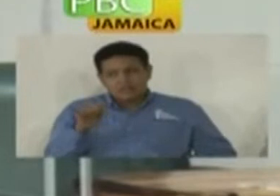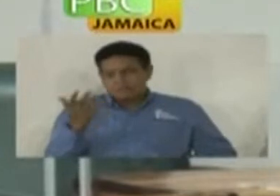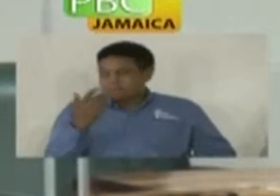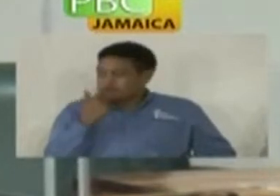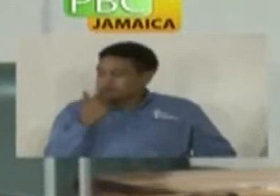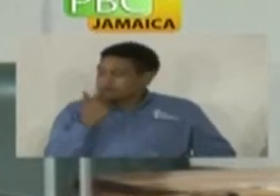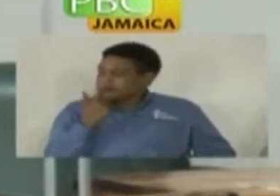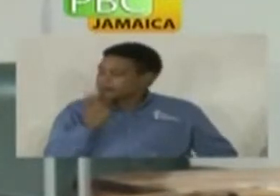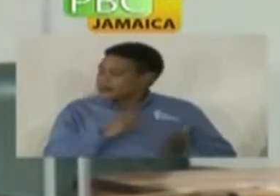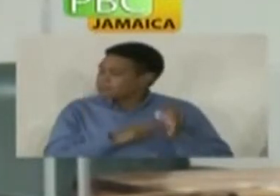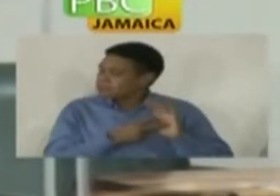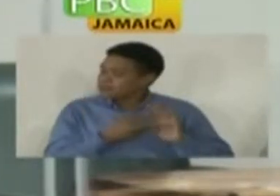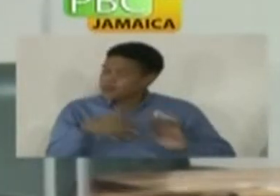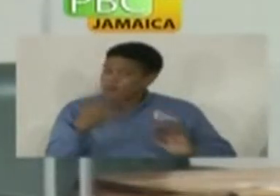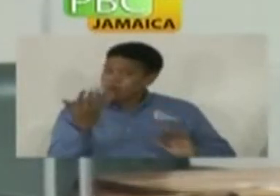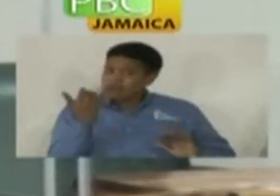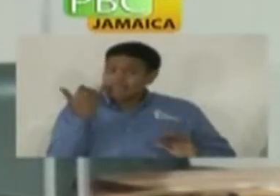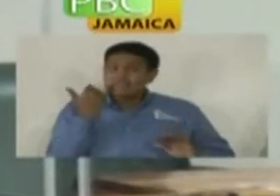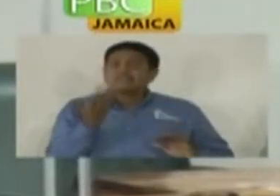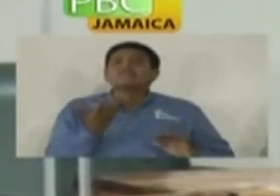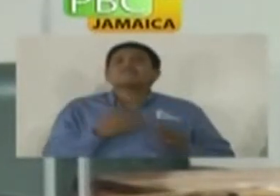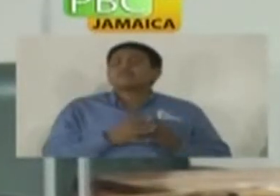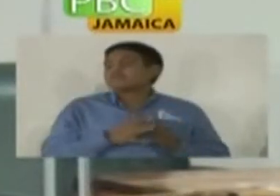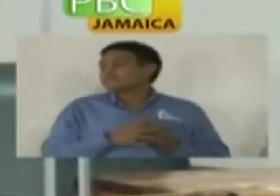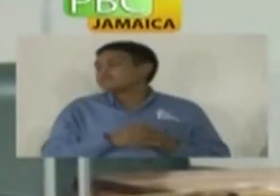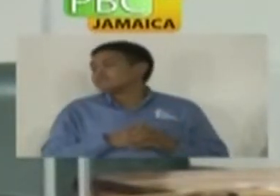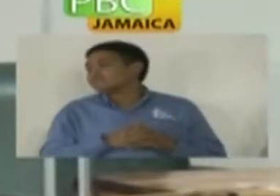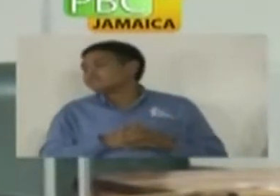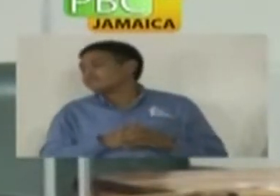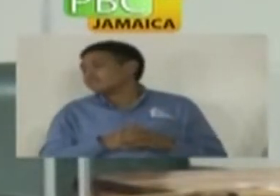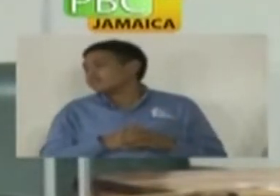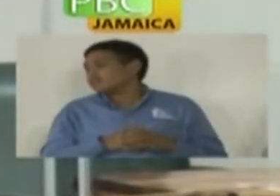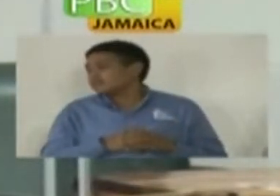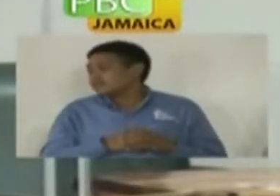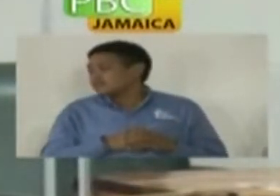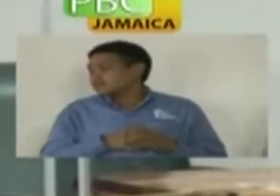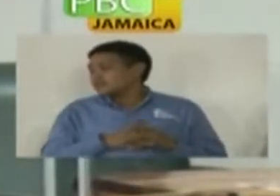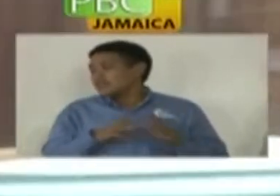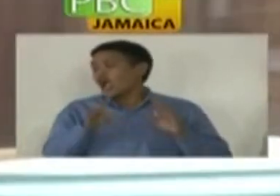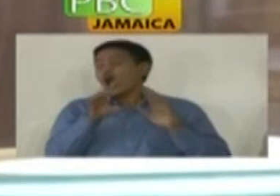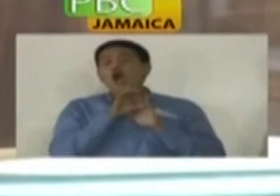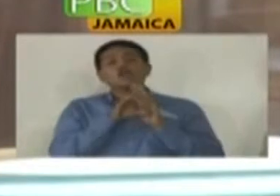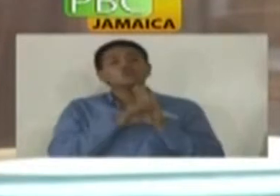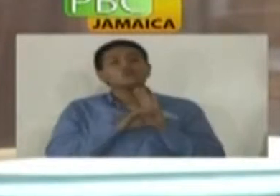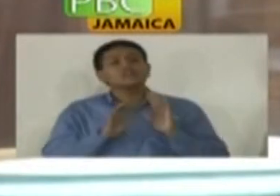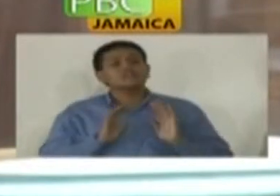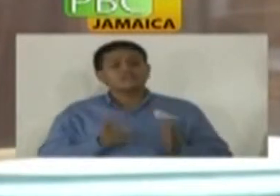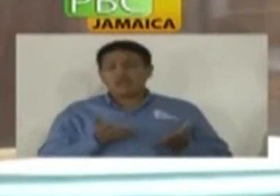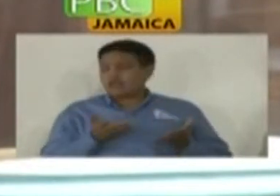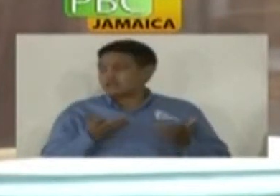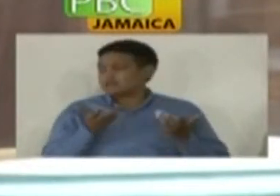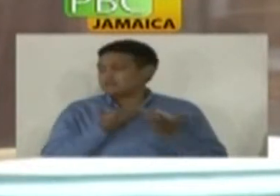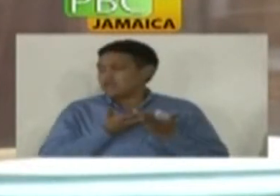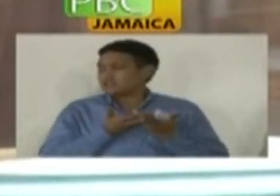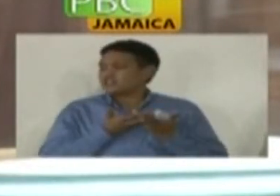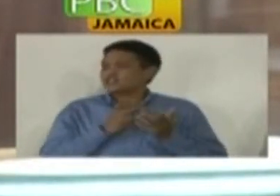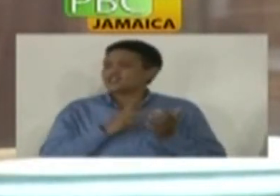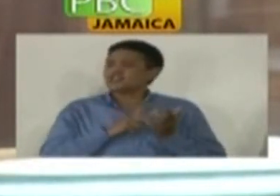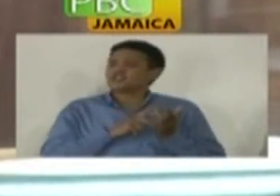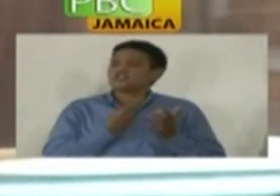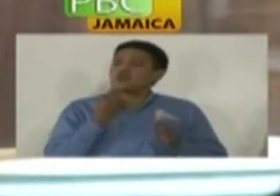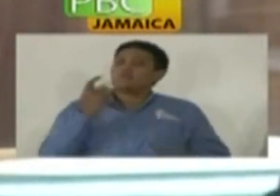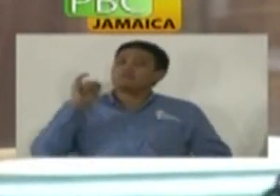And so then, if it is that it is constitutional, the double jeopardy